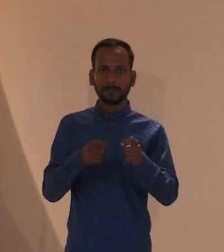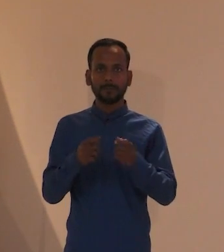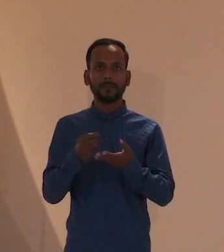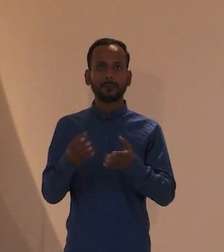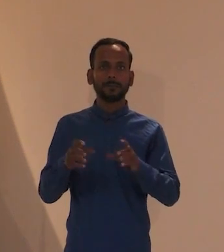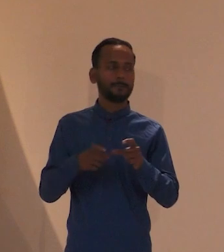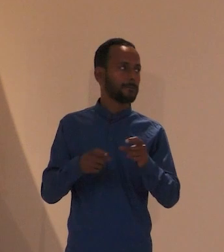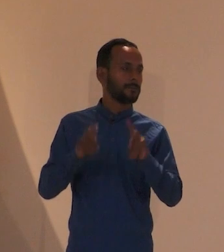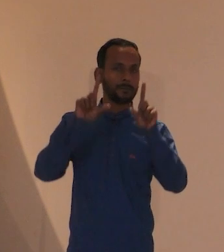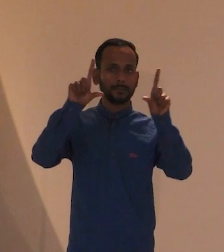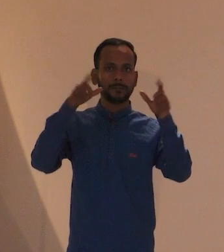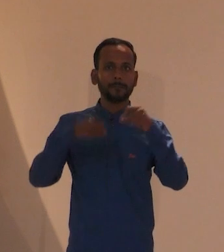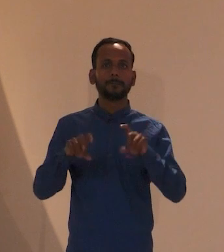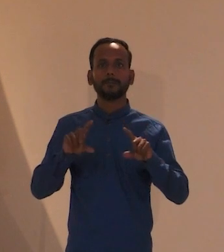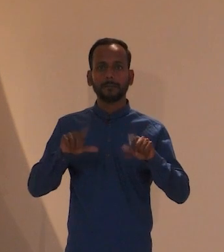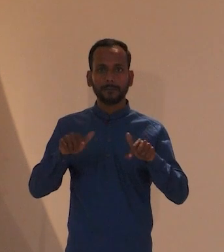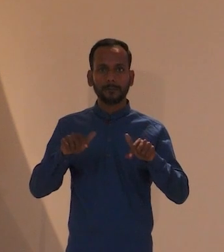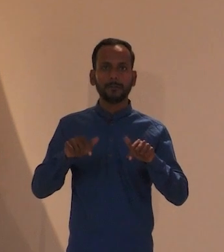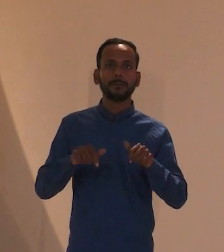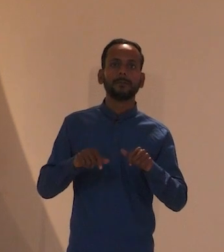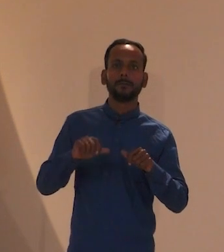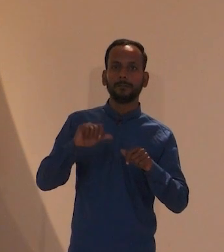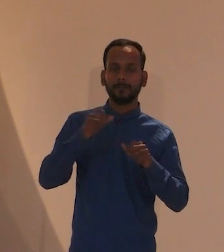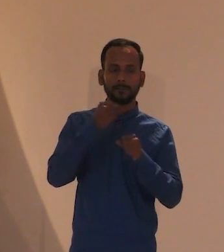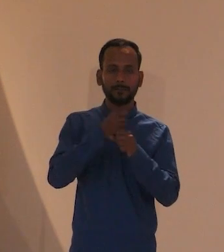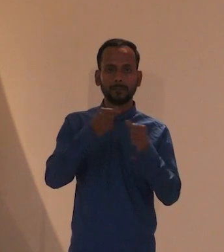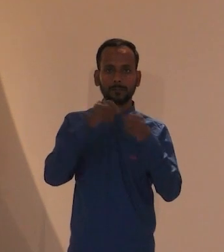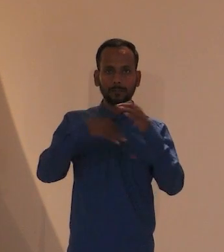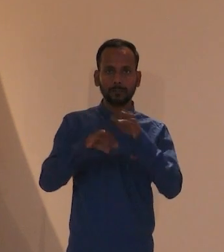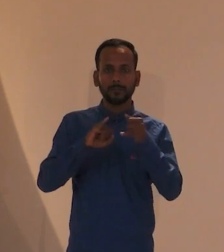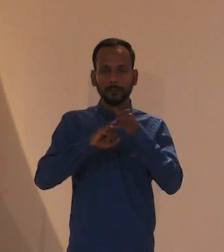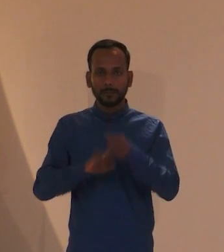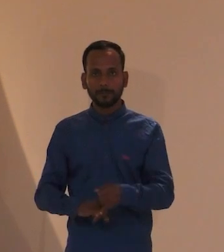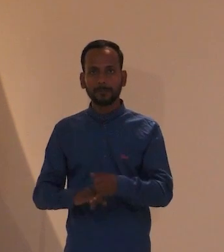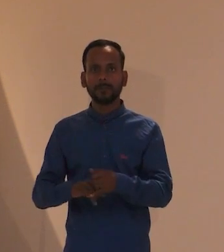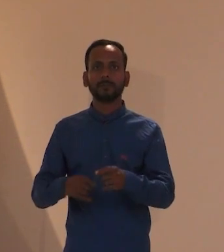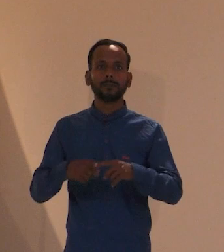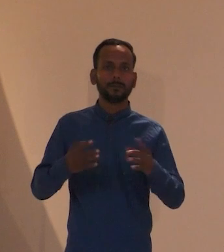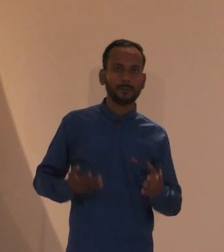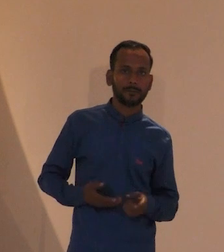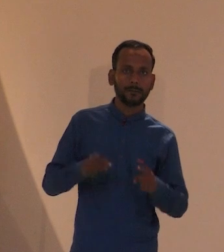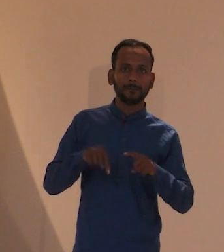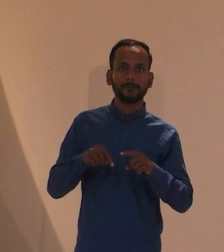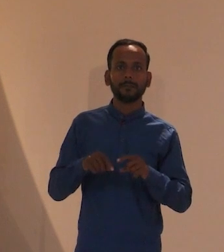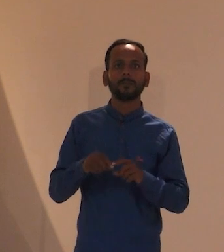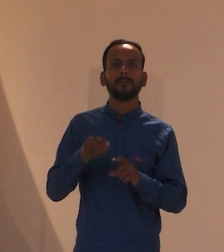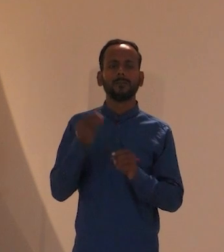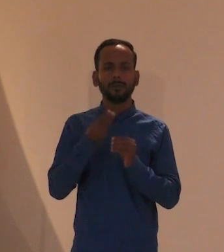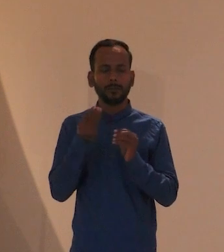was set up in a seminary in the south of Goa called the Rashol Seminary, and we were there for a few